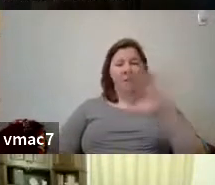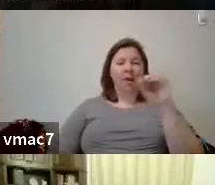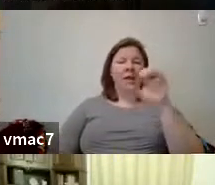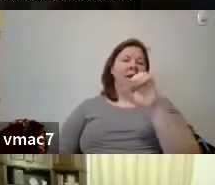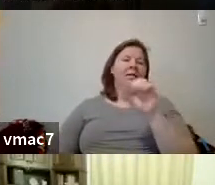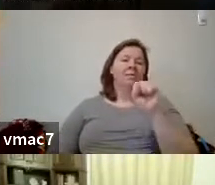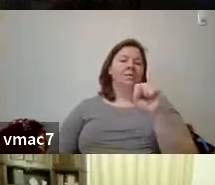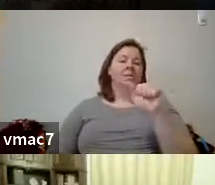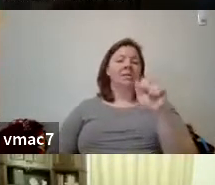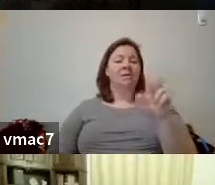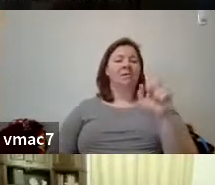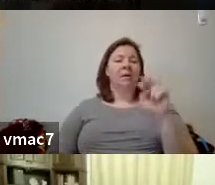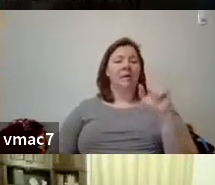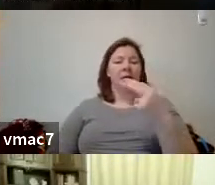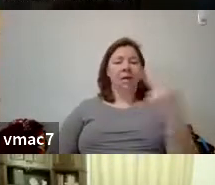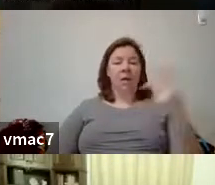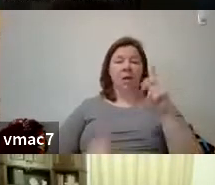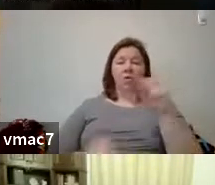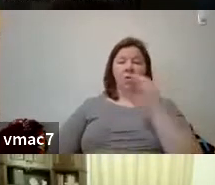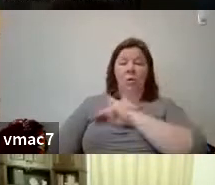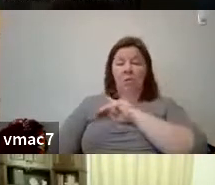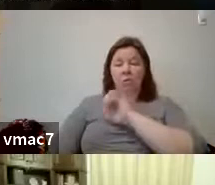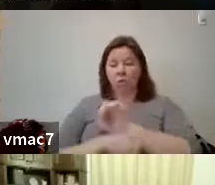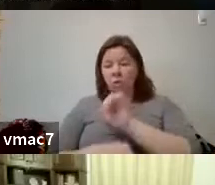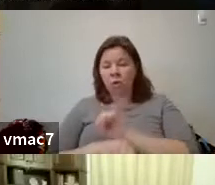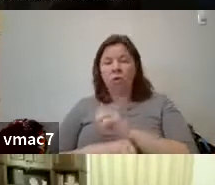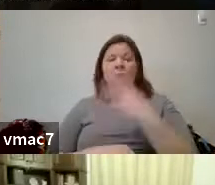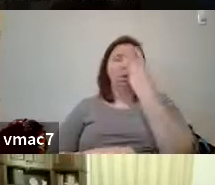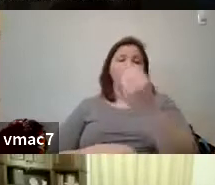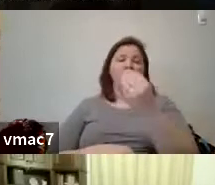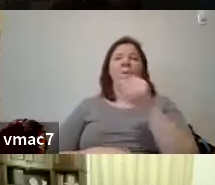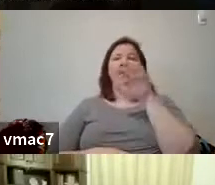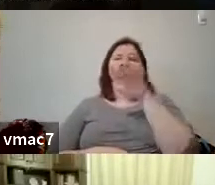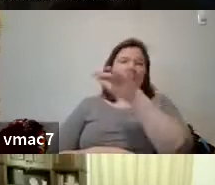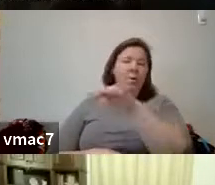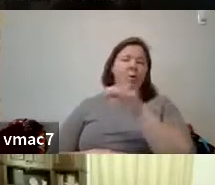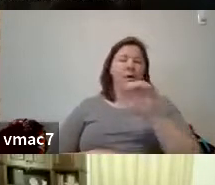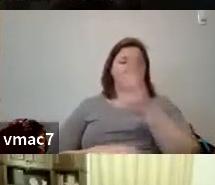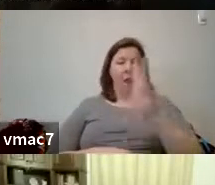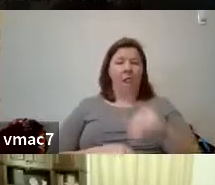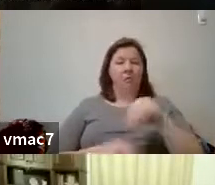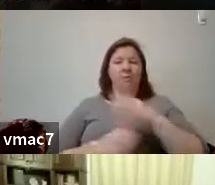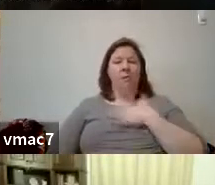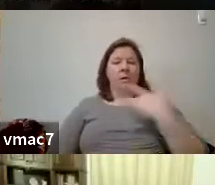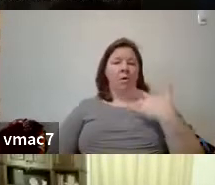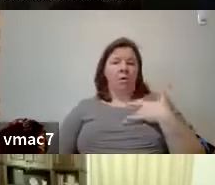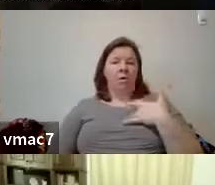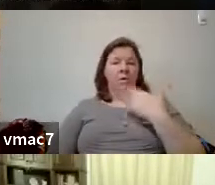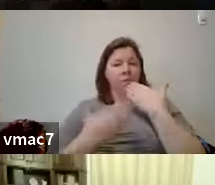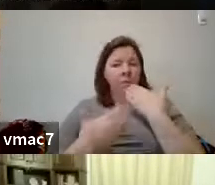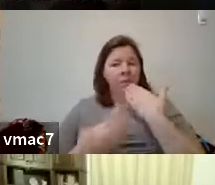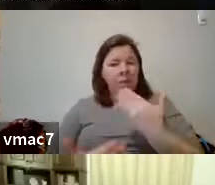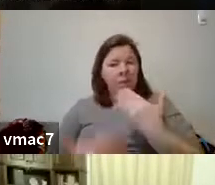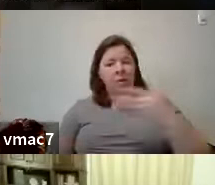Kenya, doing missions and going on safaris. So Africa is in my heart. So thank you for inviting me